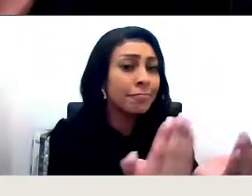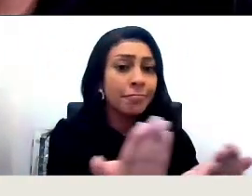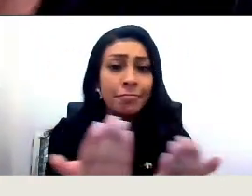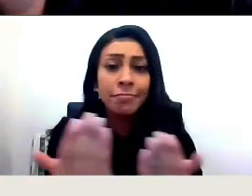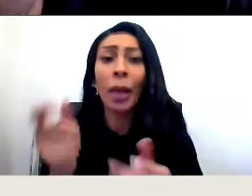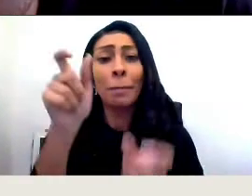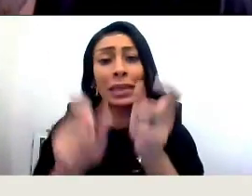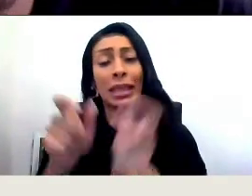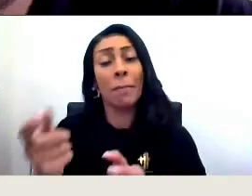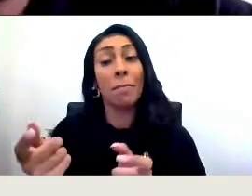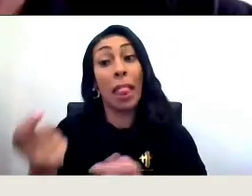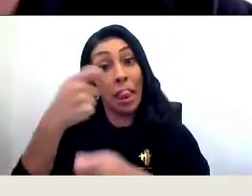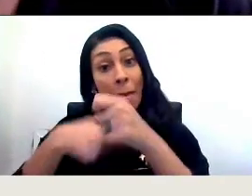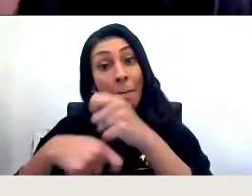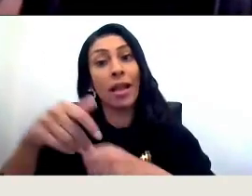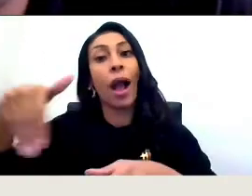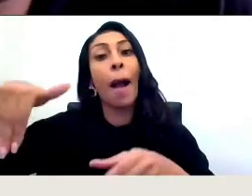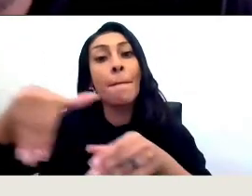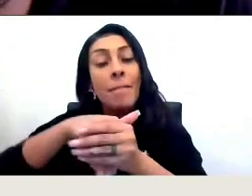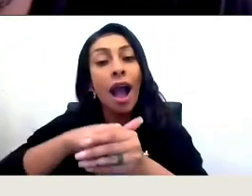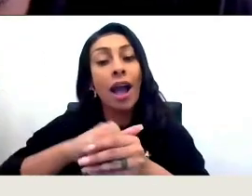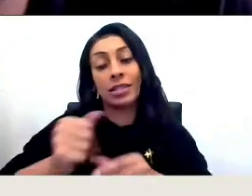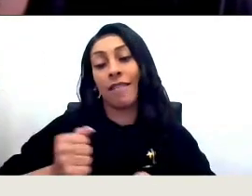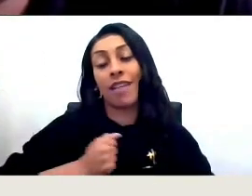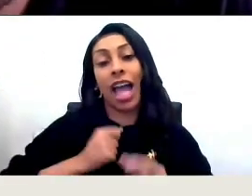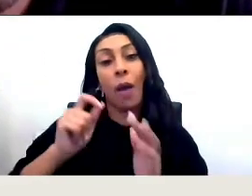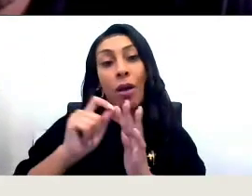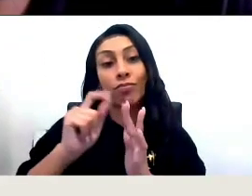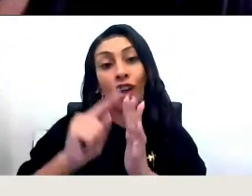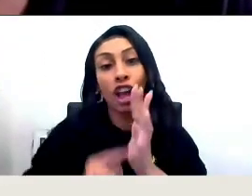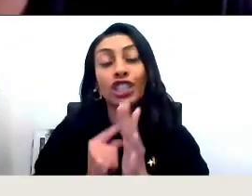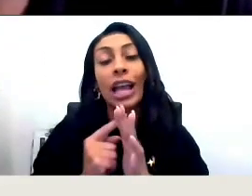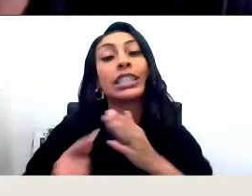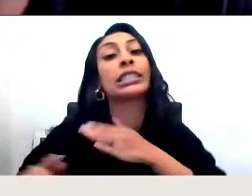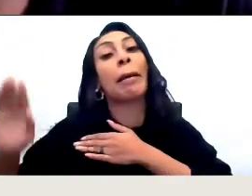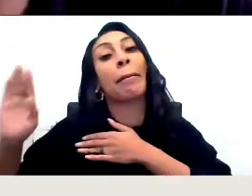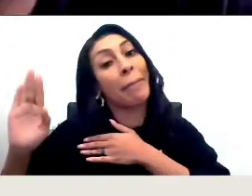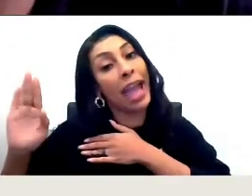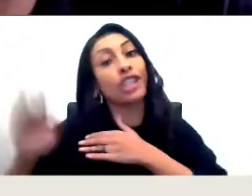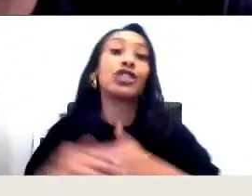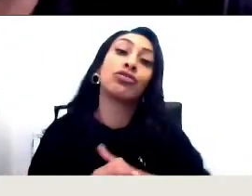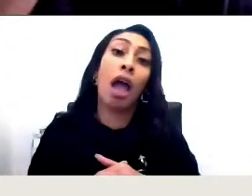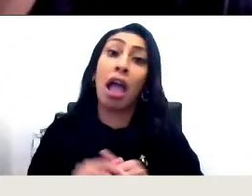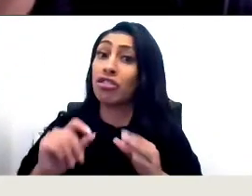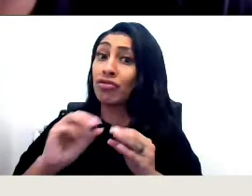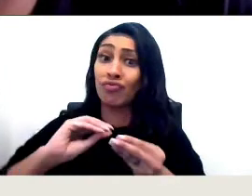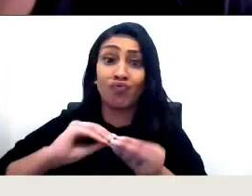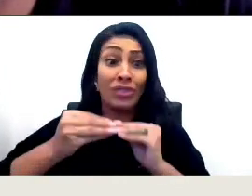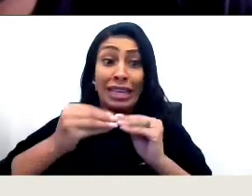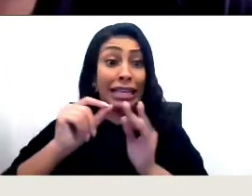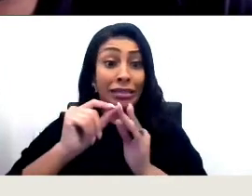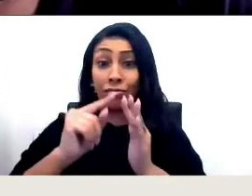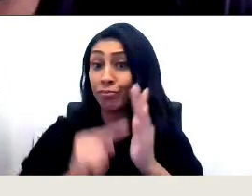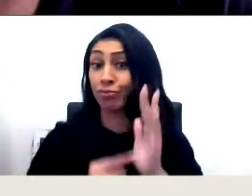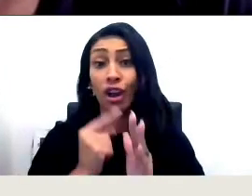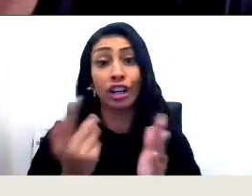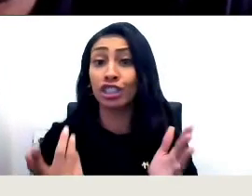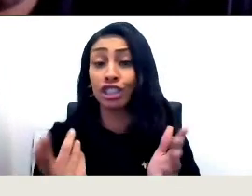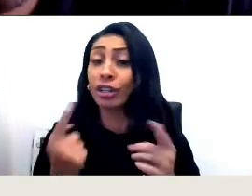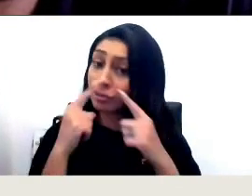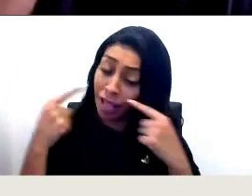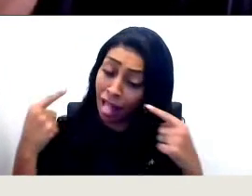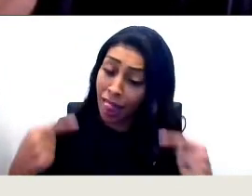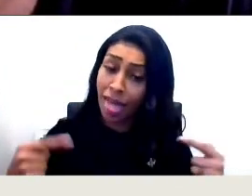to become part of the project as patrons, and we create projects out of that, you know, which are